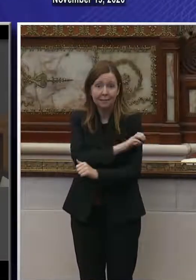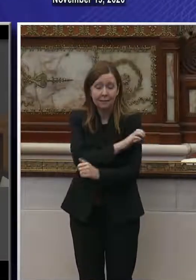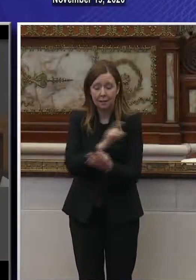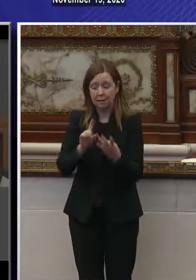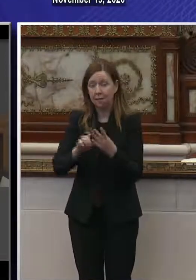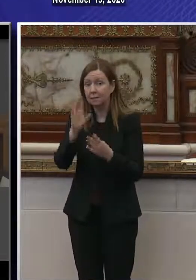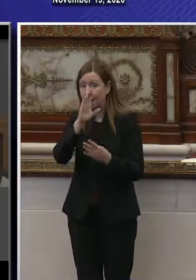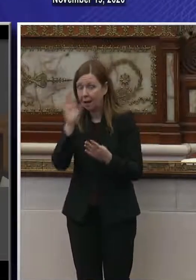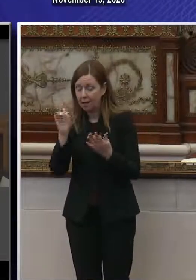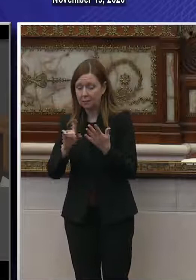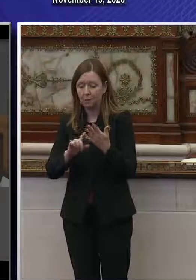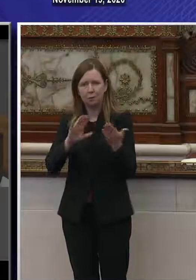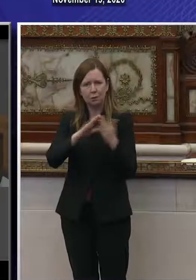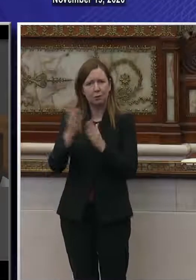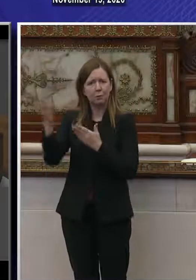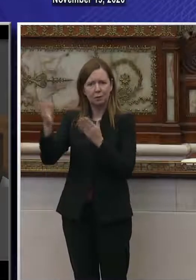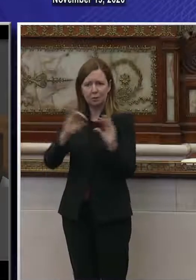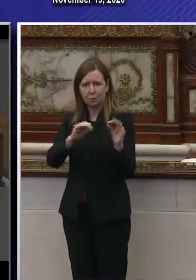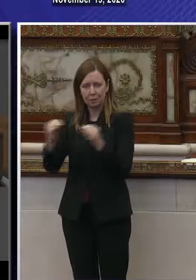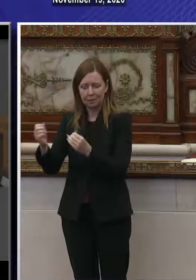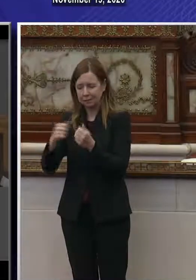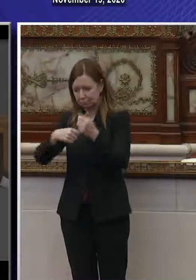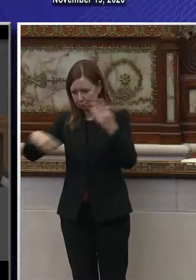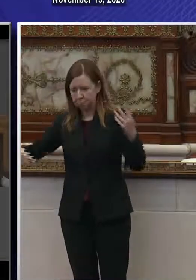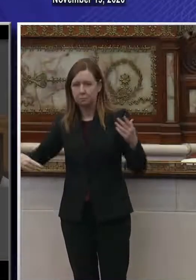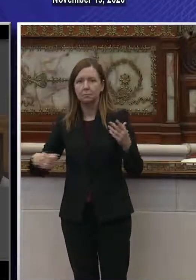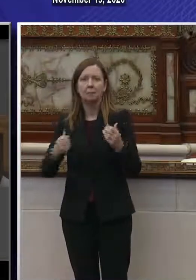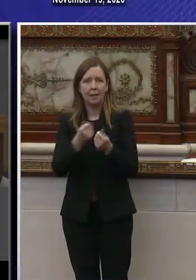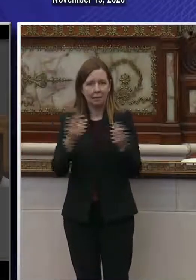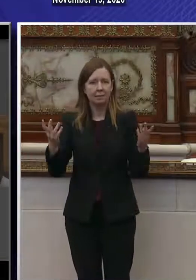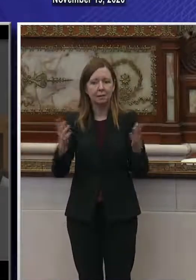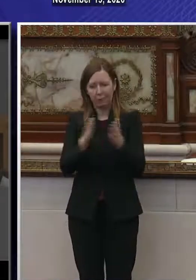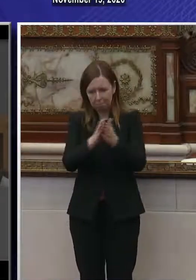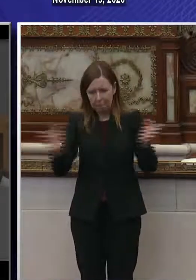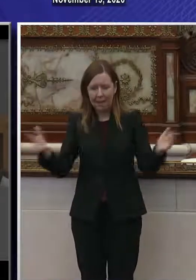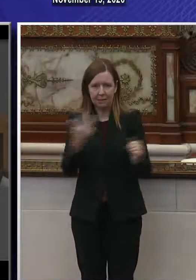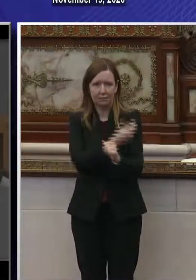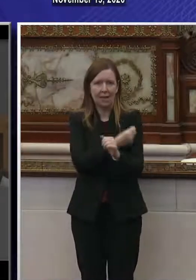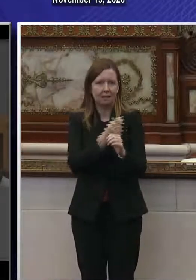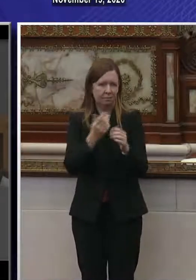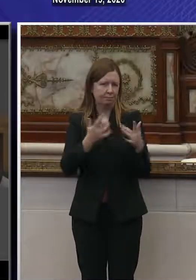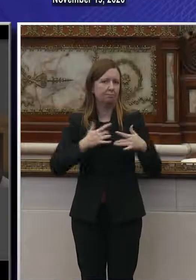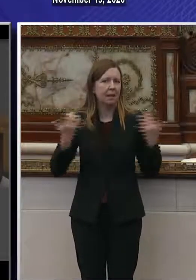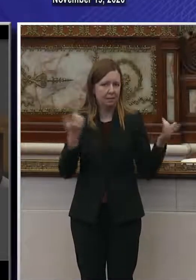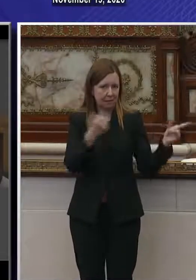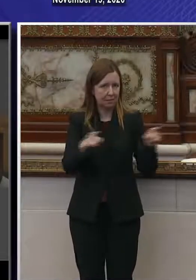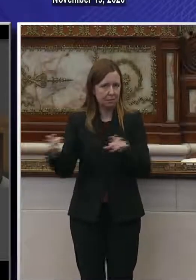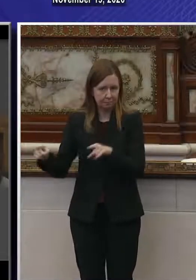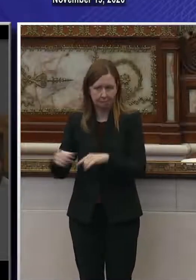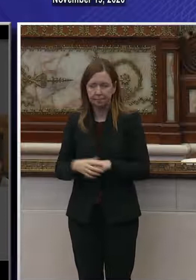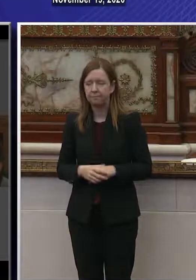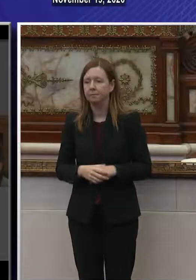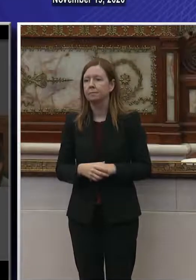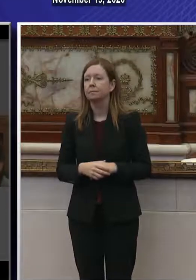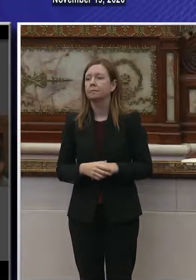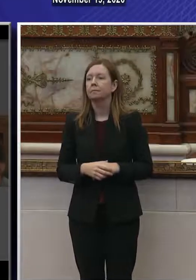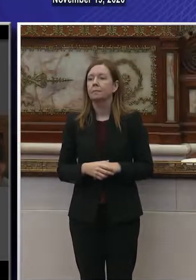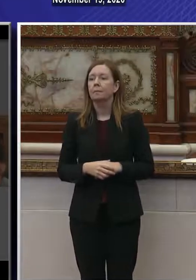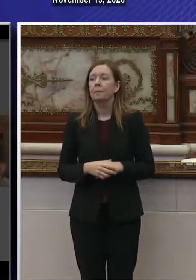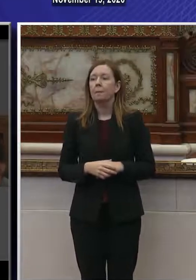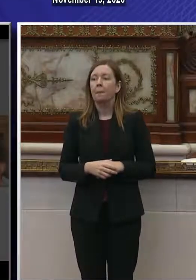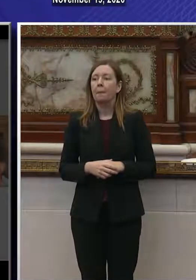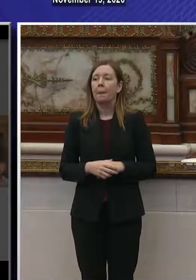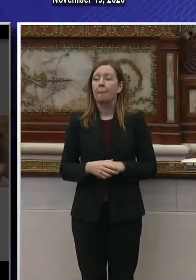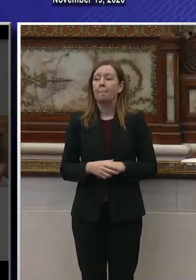community service organizations, and several mass vaccination events. There is much we don't know